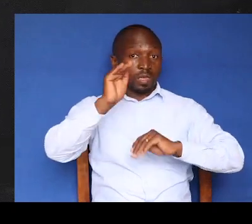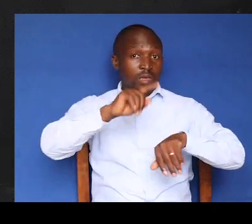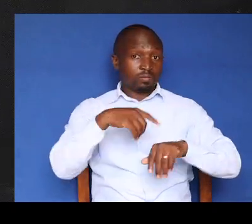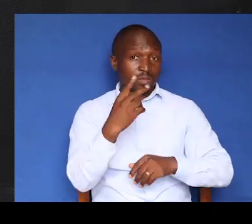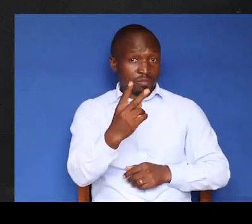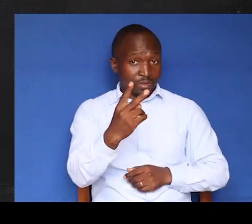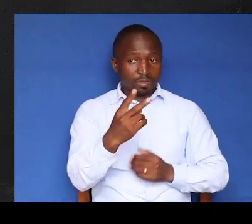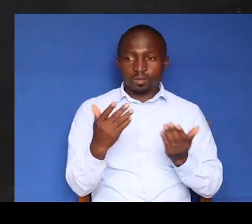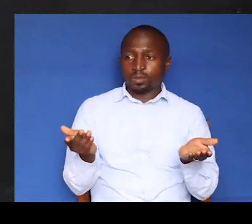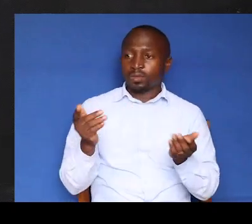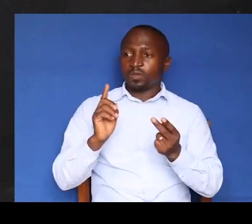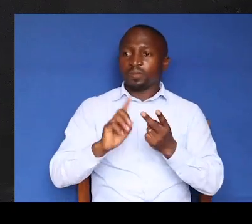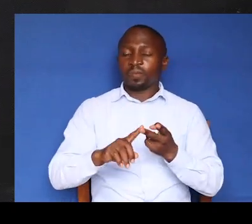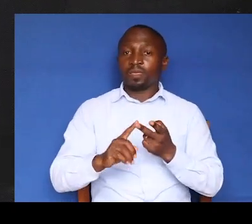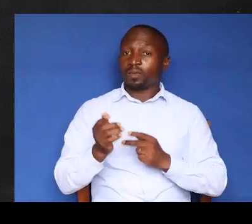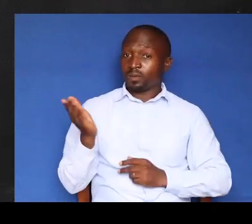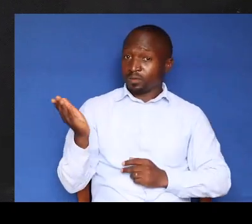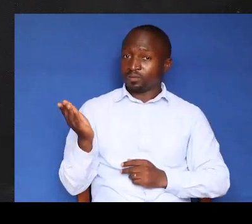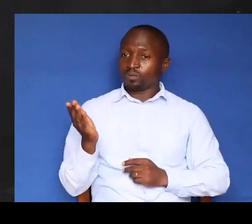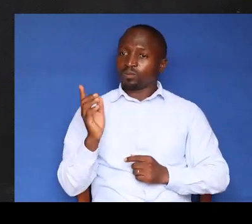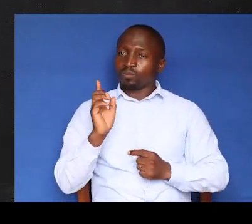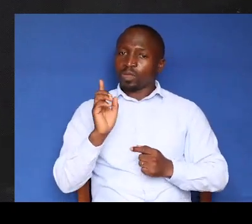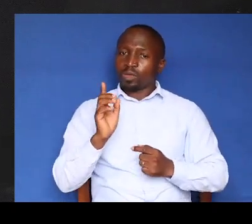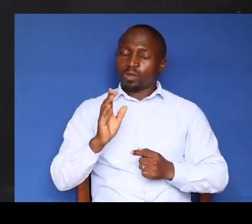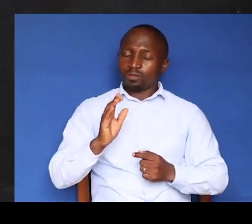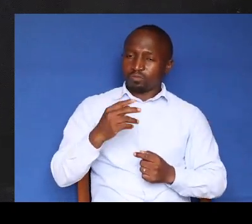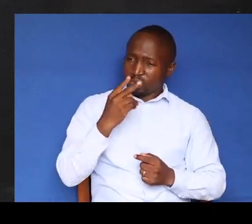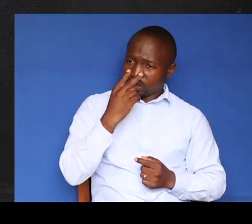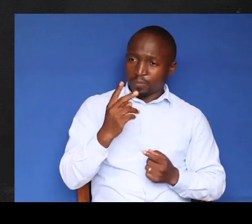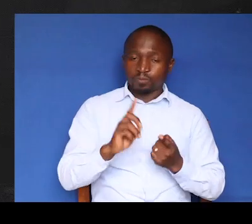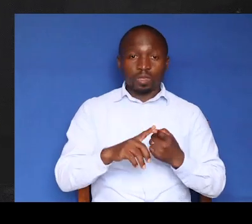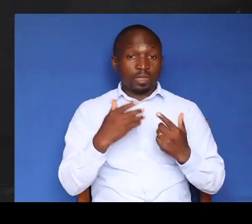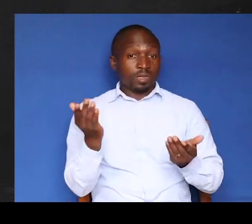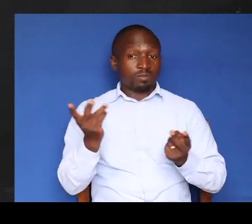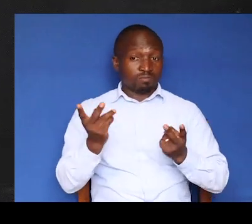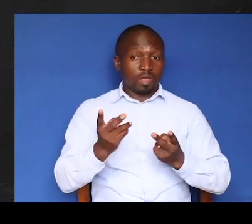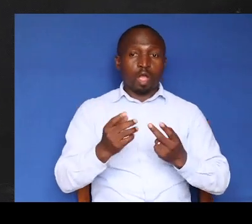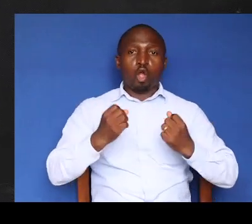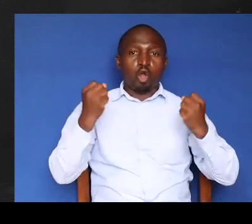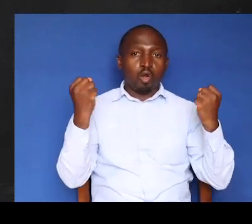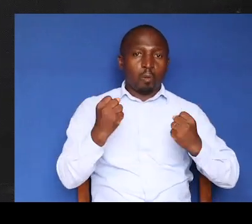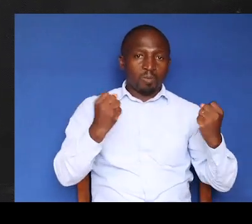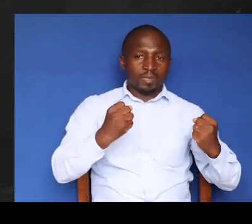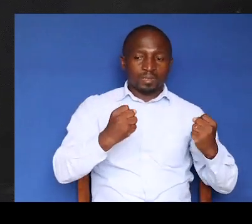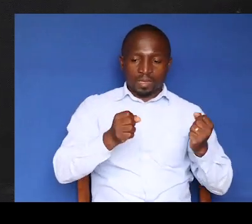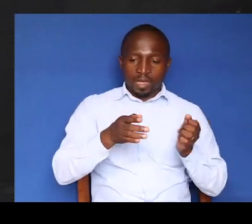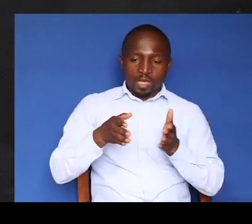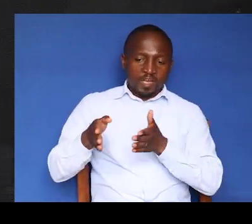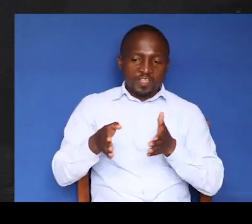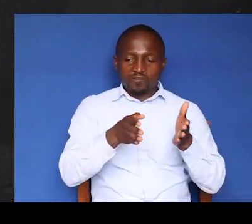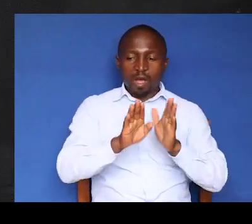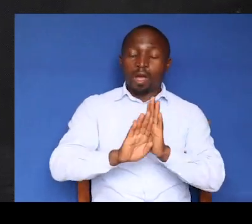and thus they are made to have what we used to say complex river regime. So my